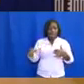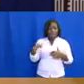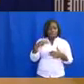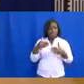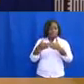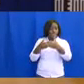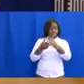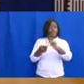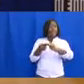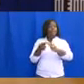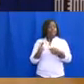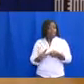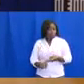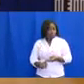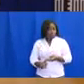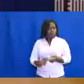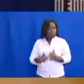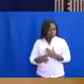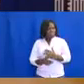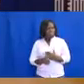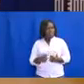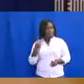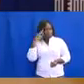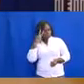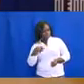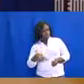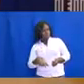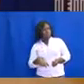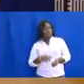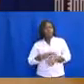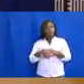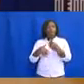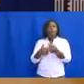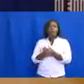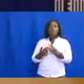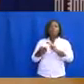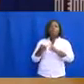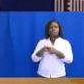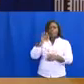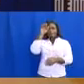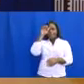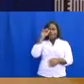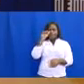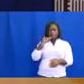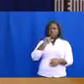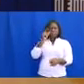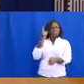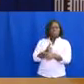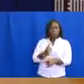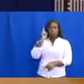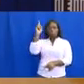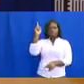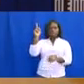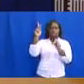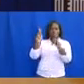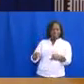by the data, then we must look at the data in all its ramifications, not just one particular